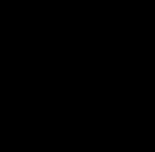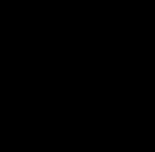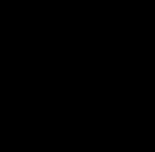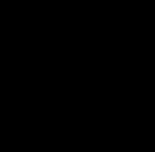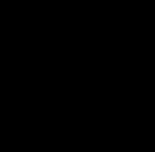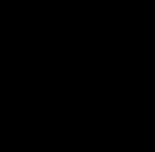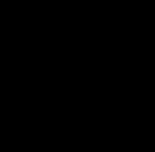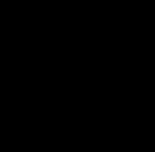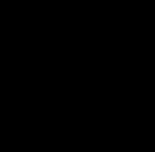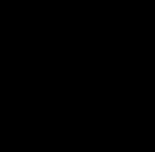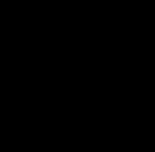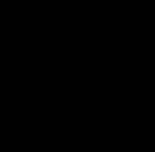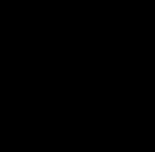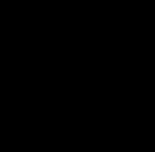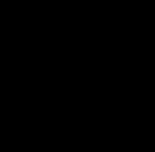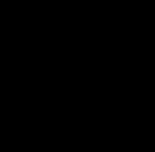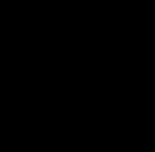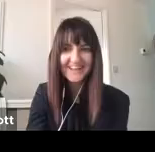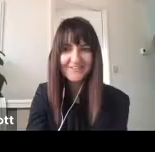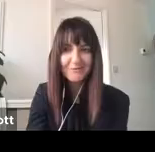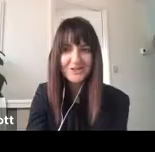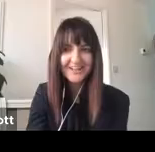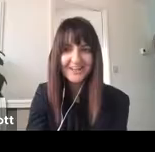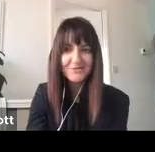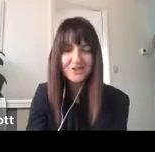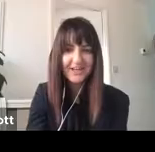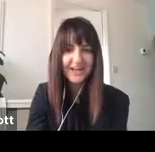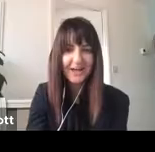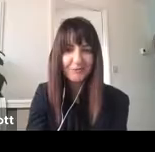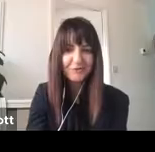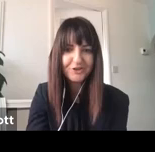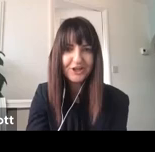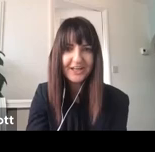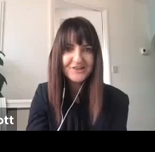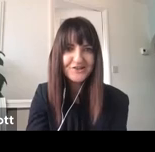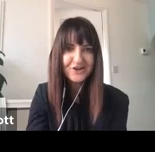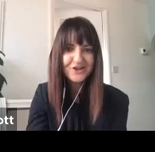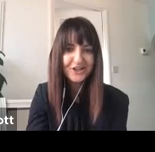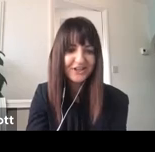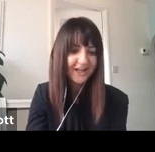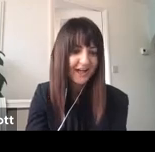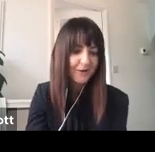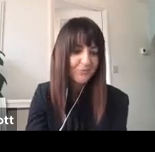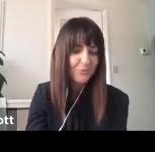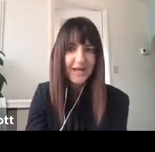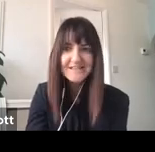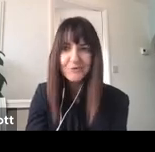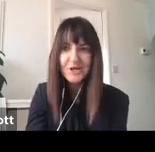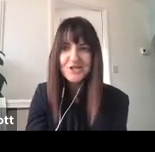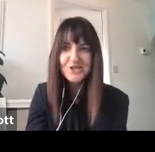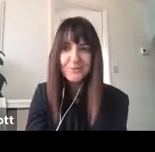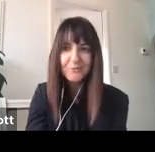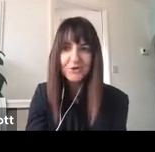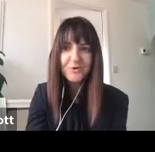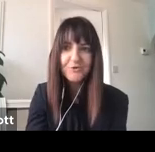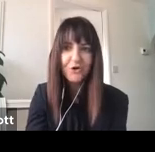on that journey. Thank you. Thank you very much, Irene. That was really helpful, really great introduction. We're getting some